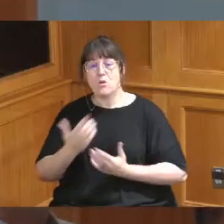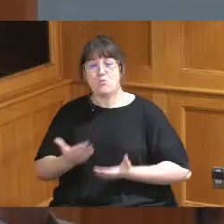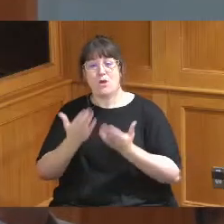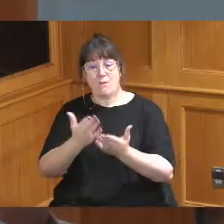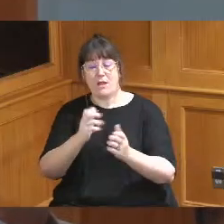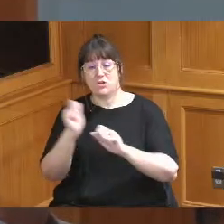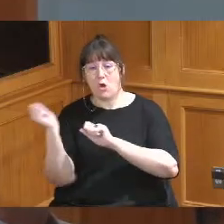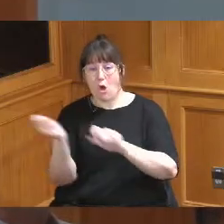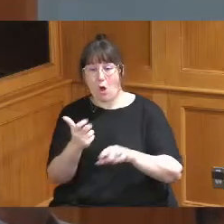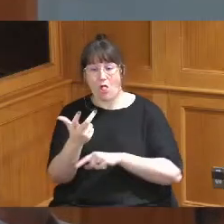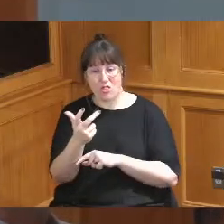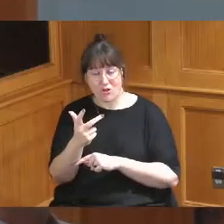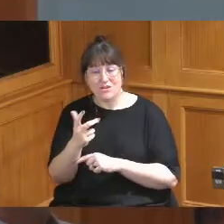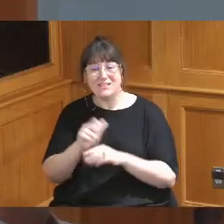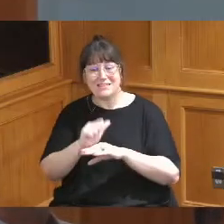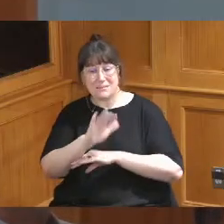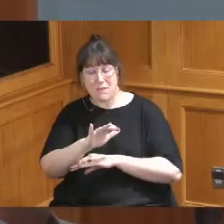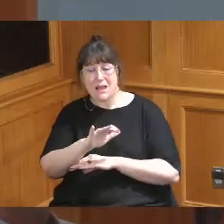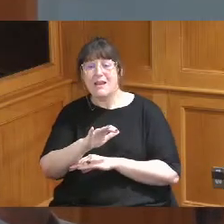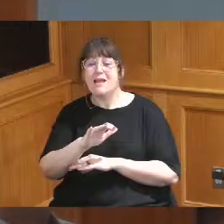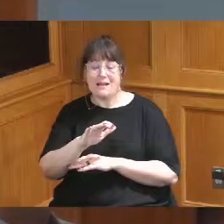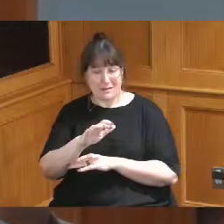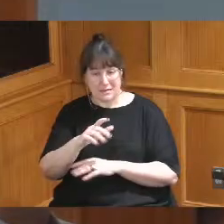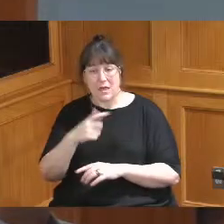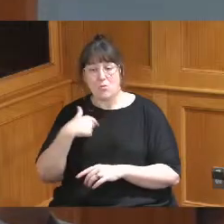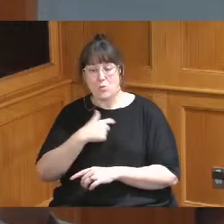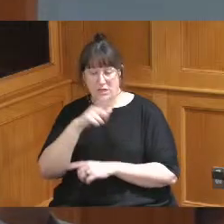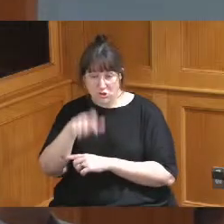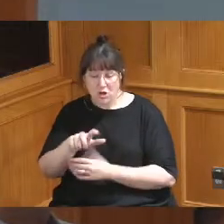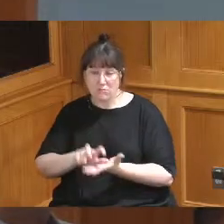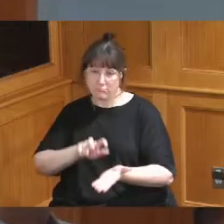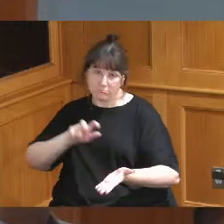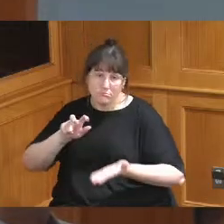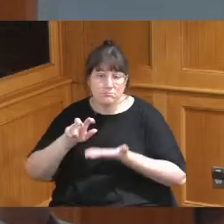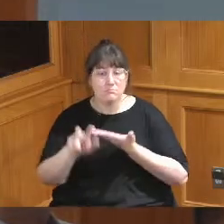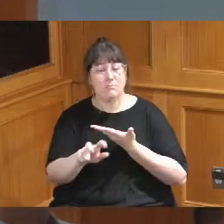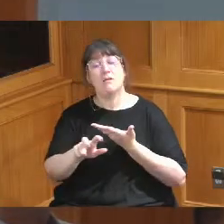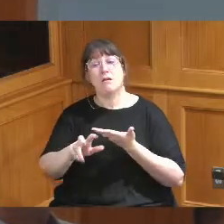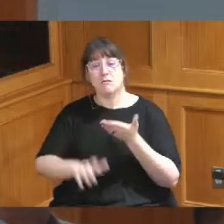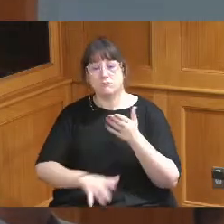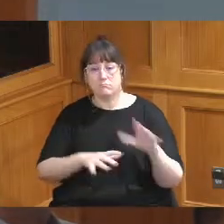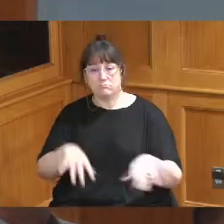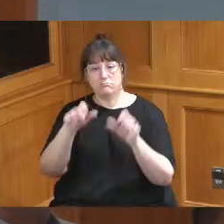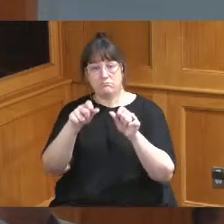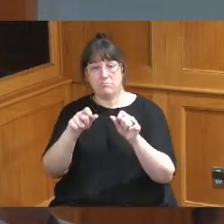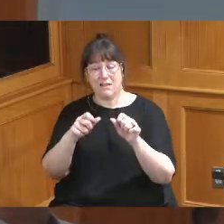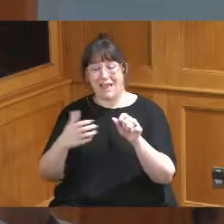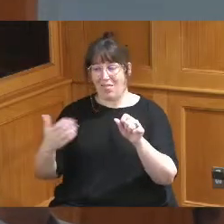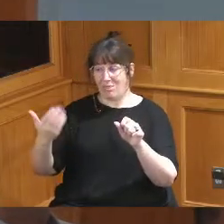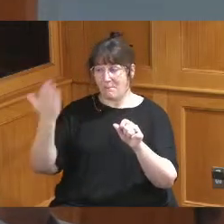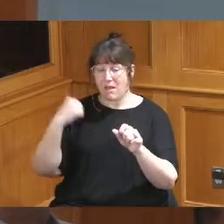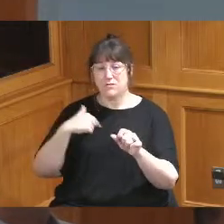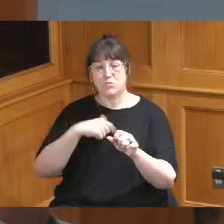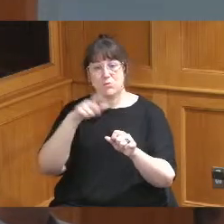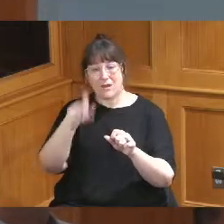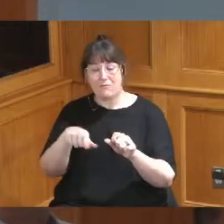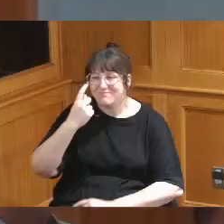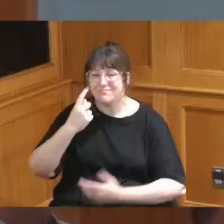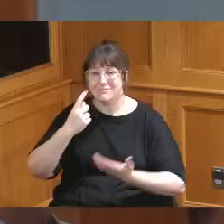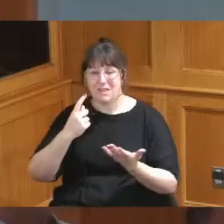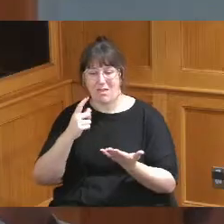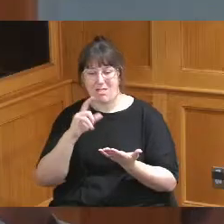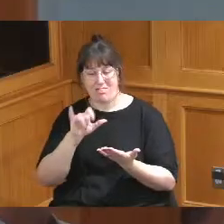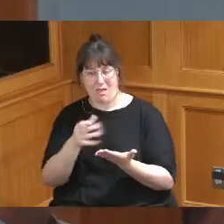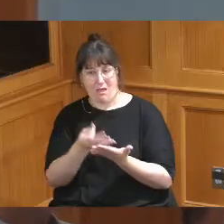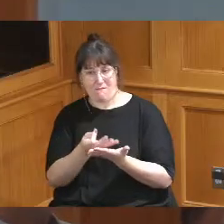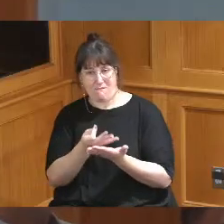the projects that were submitted this year, 13 projects. In the past, we would have to stop our allocation annually. The